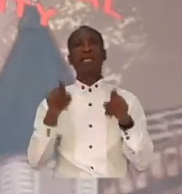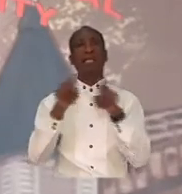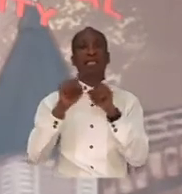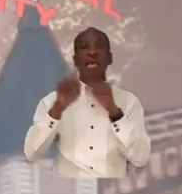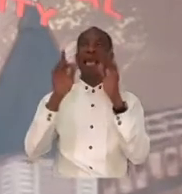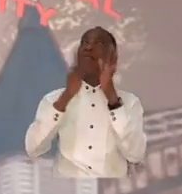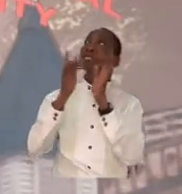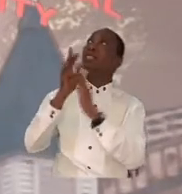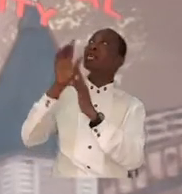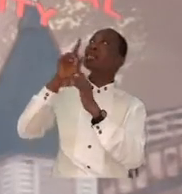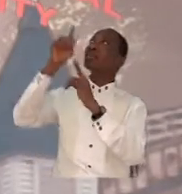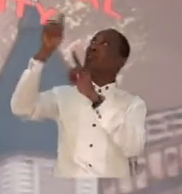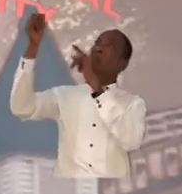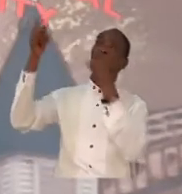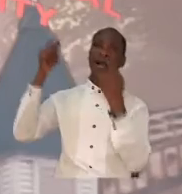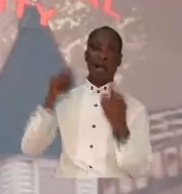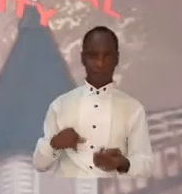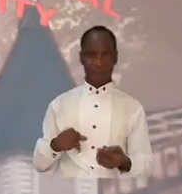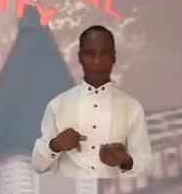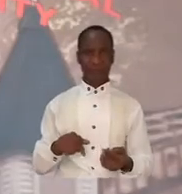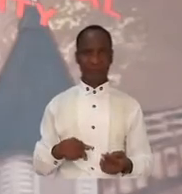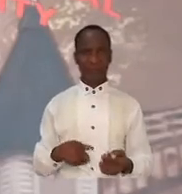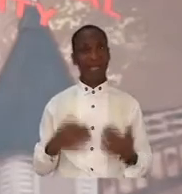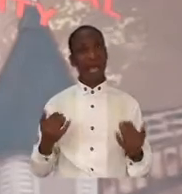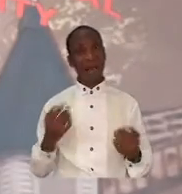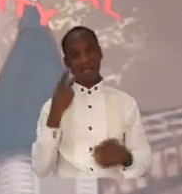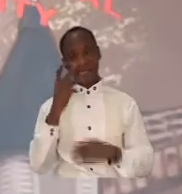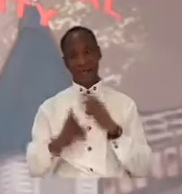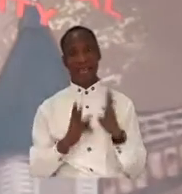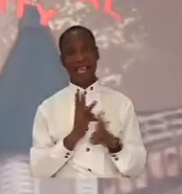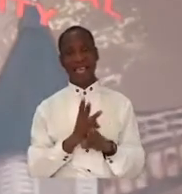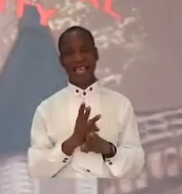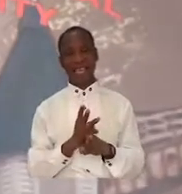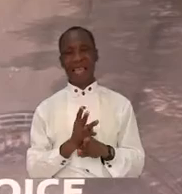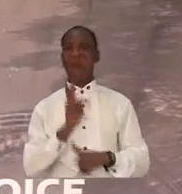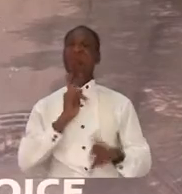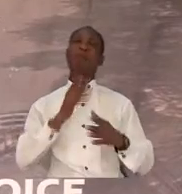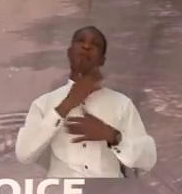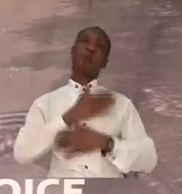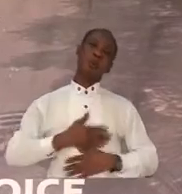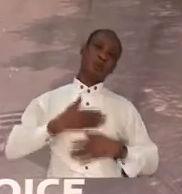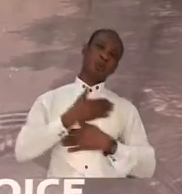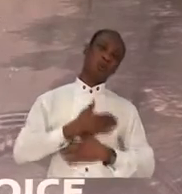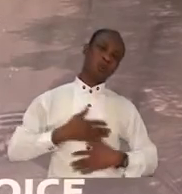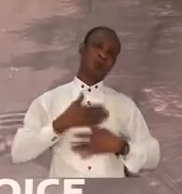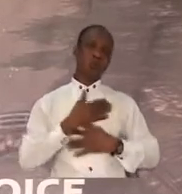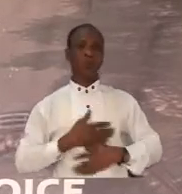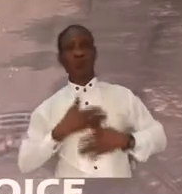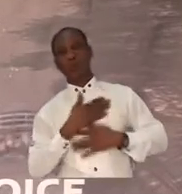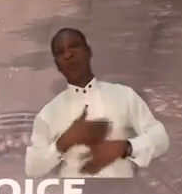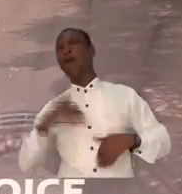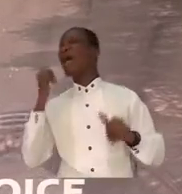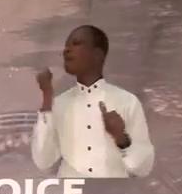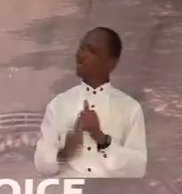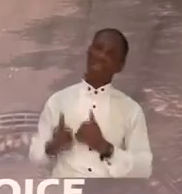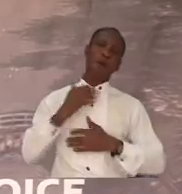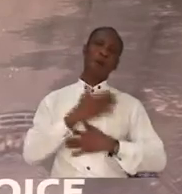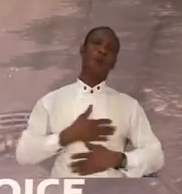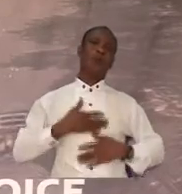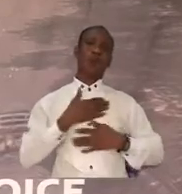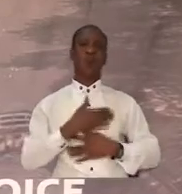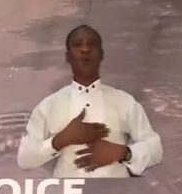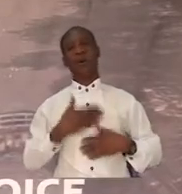emre nipa betena se ene wi ase enigi sam wo hopa enigi dia wo hopa nipa eye niema piji wani